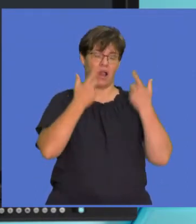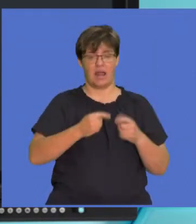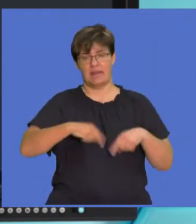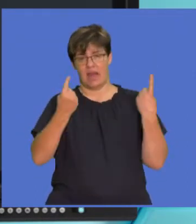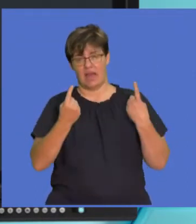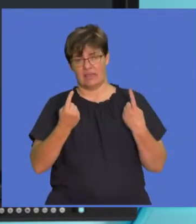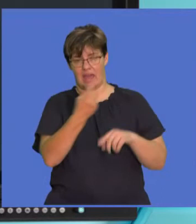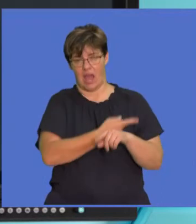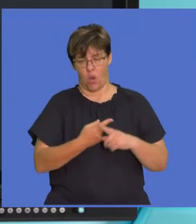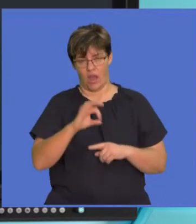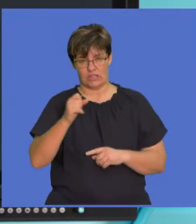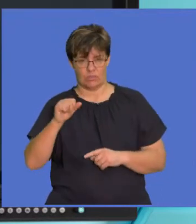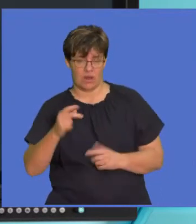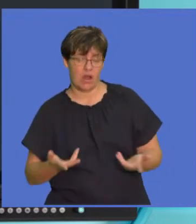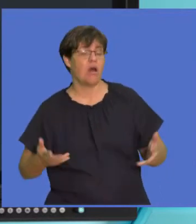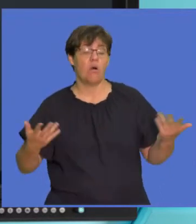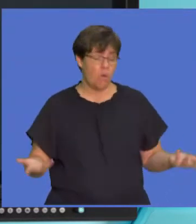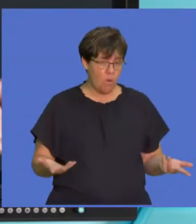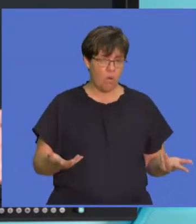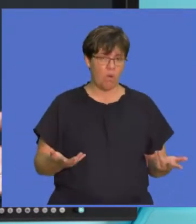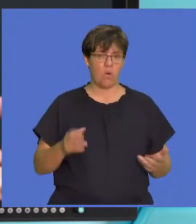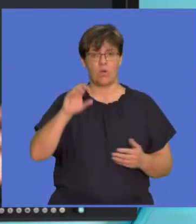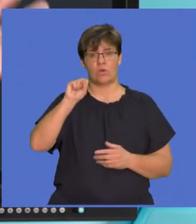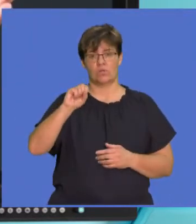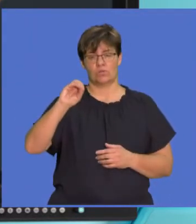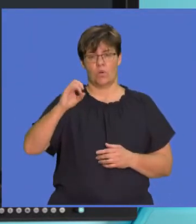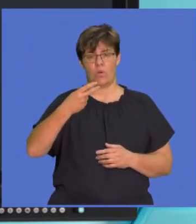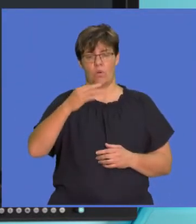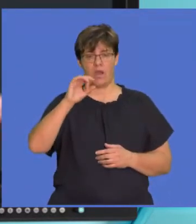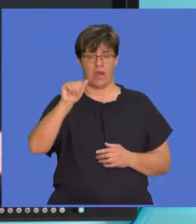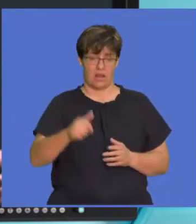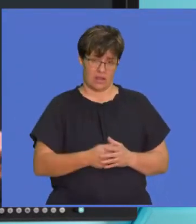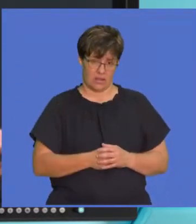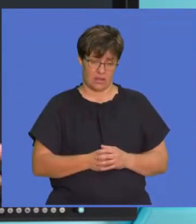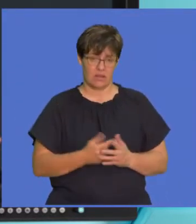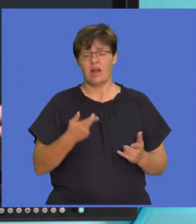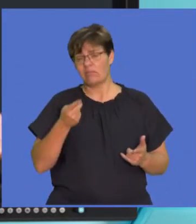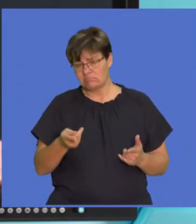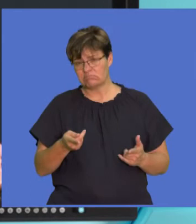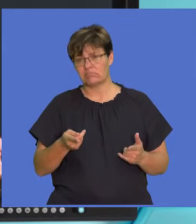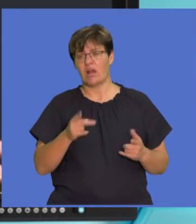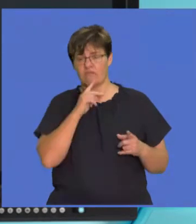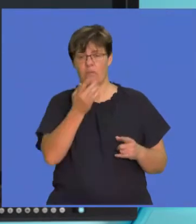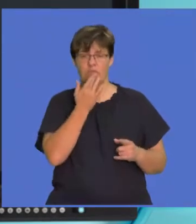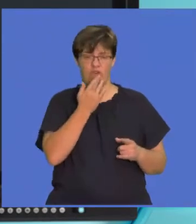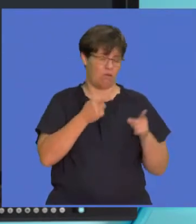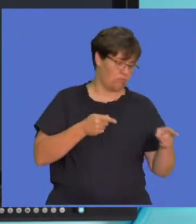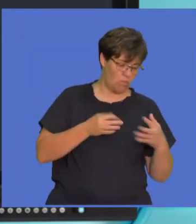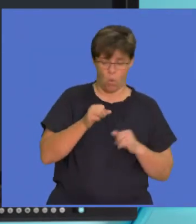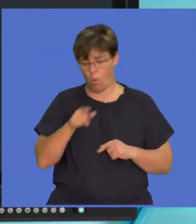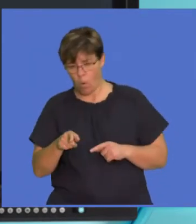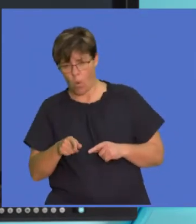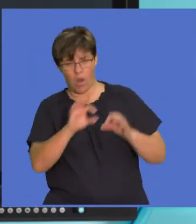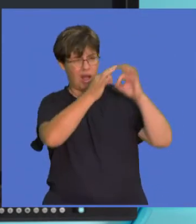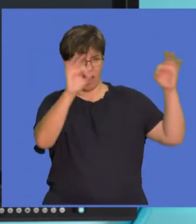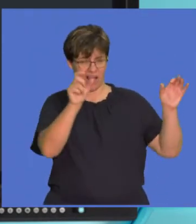of algebra, or the SOHCAHTOA one. Either one. Remember, there's really many ways to kill a cat. If you